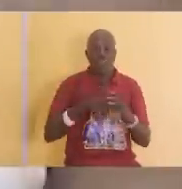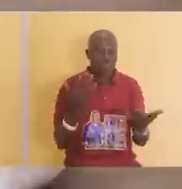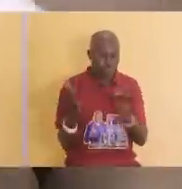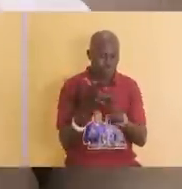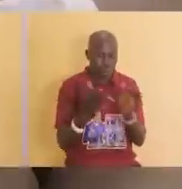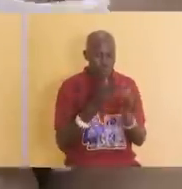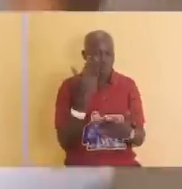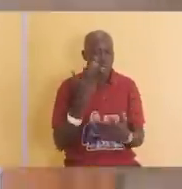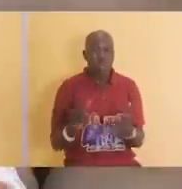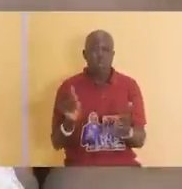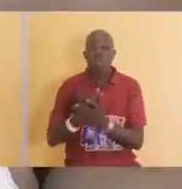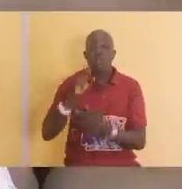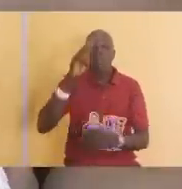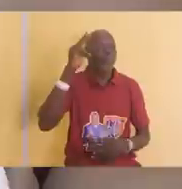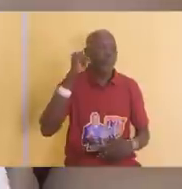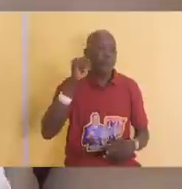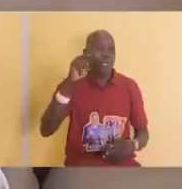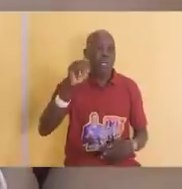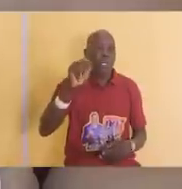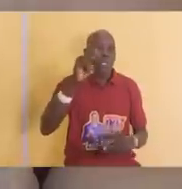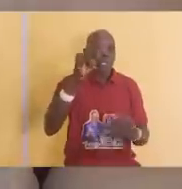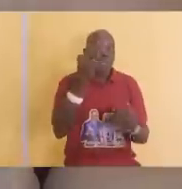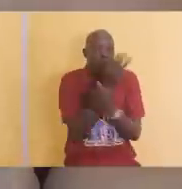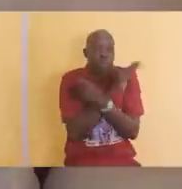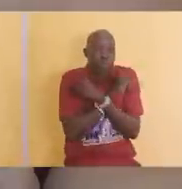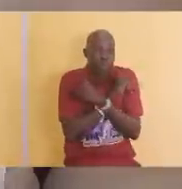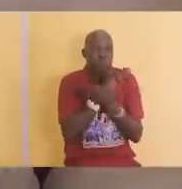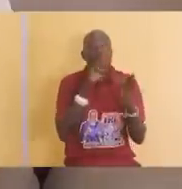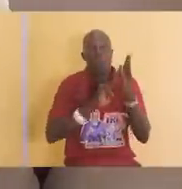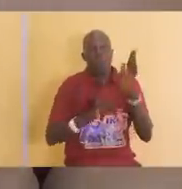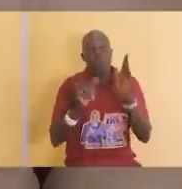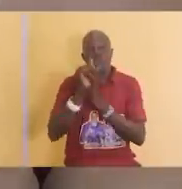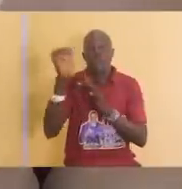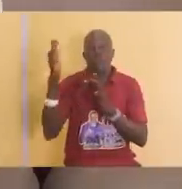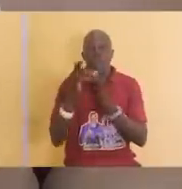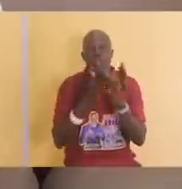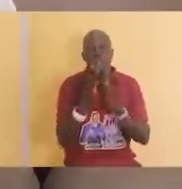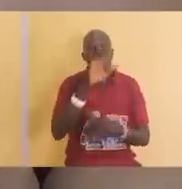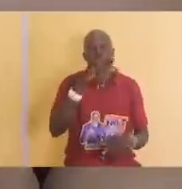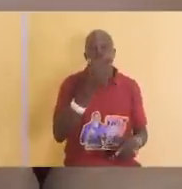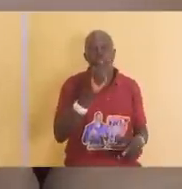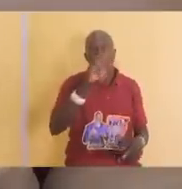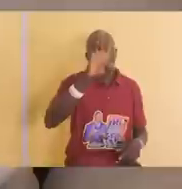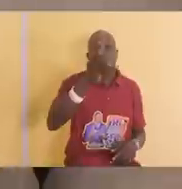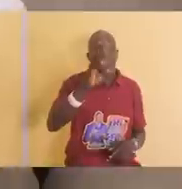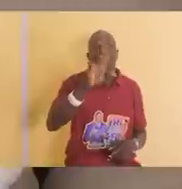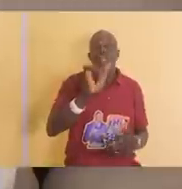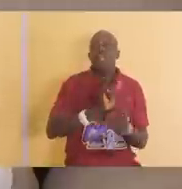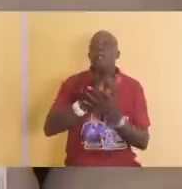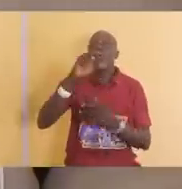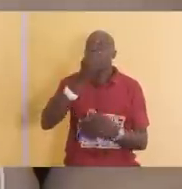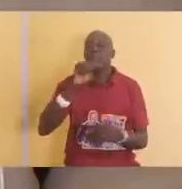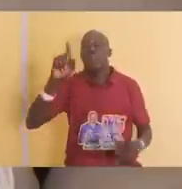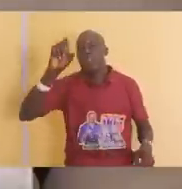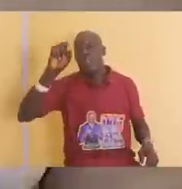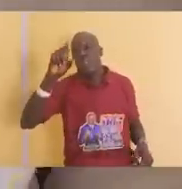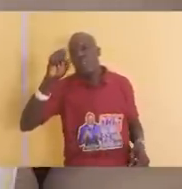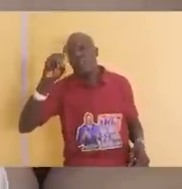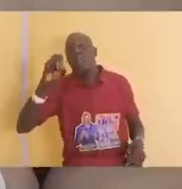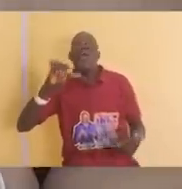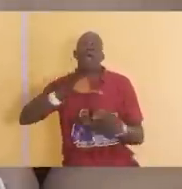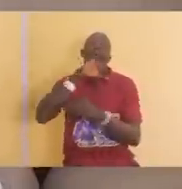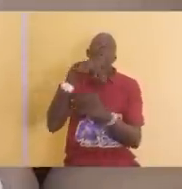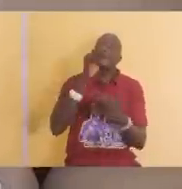Let's look at the Bible. No, no, Matthew. The book of Matthew. Chapter 11. Verse 28. Verse 28. You love God. Chapter